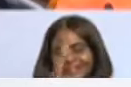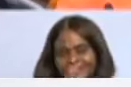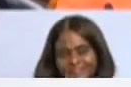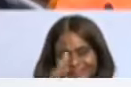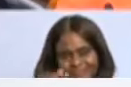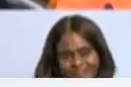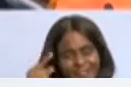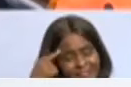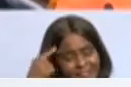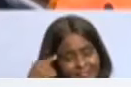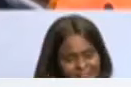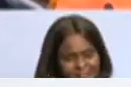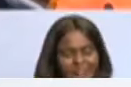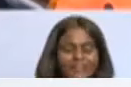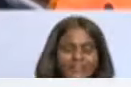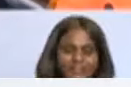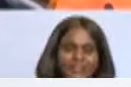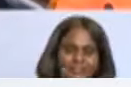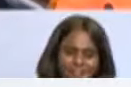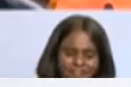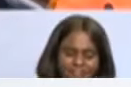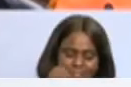has intensified efforts in